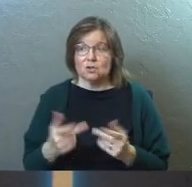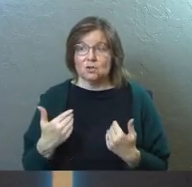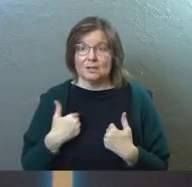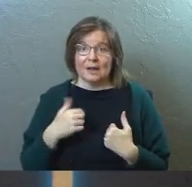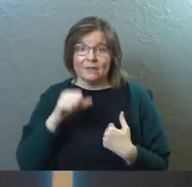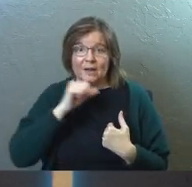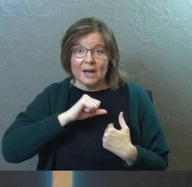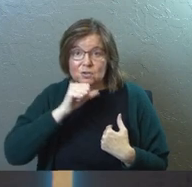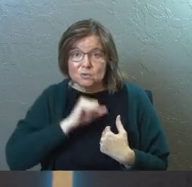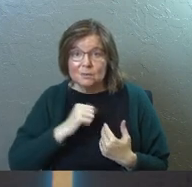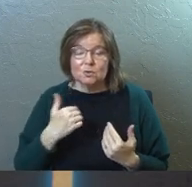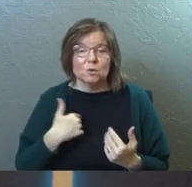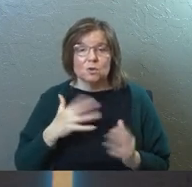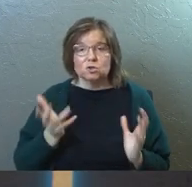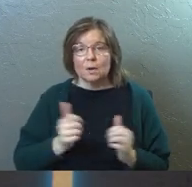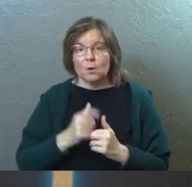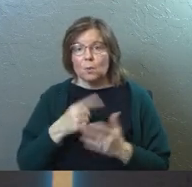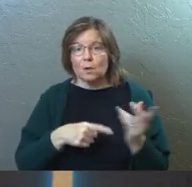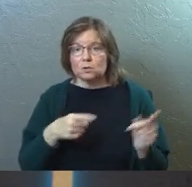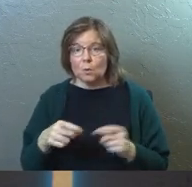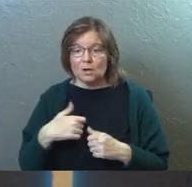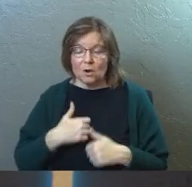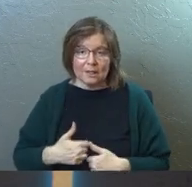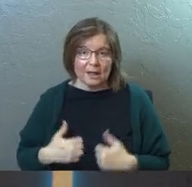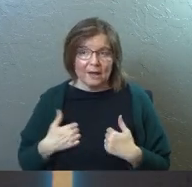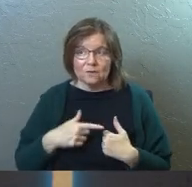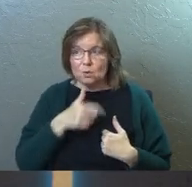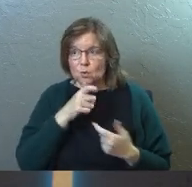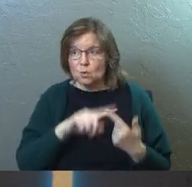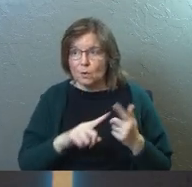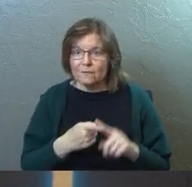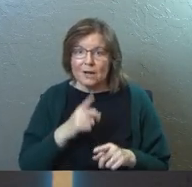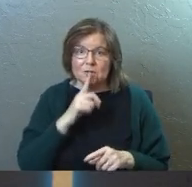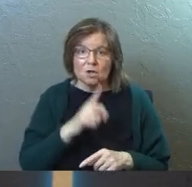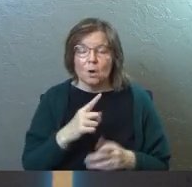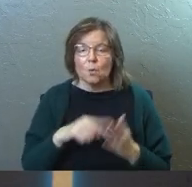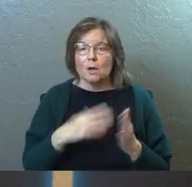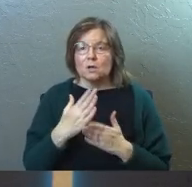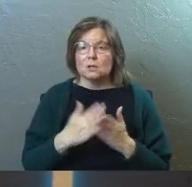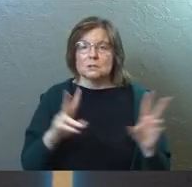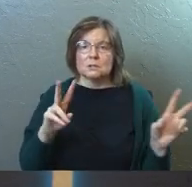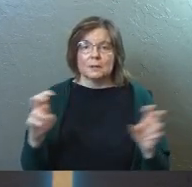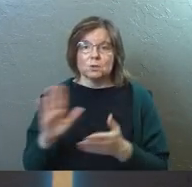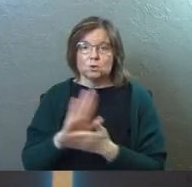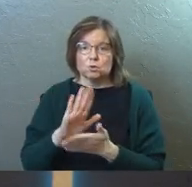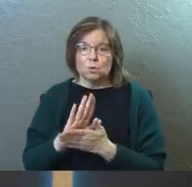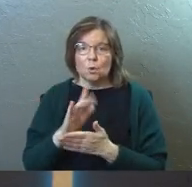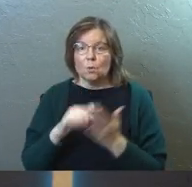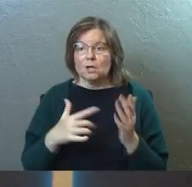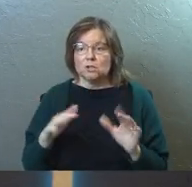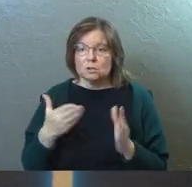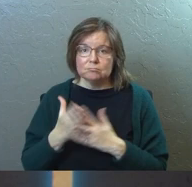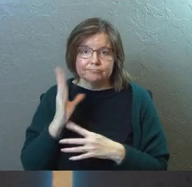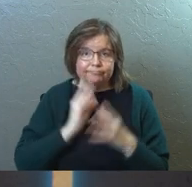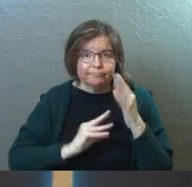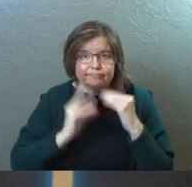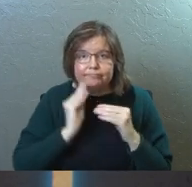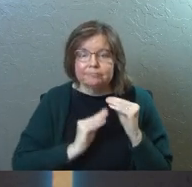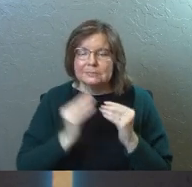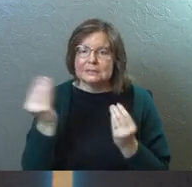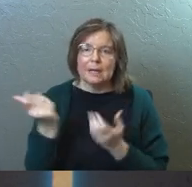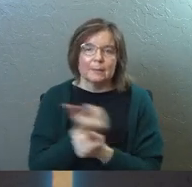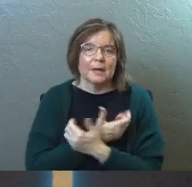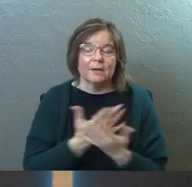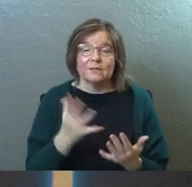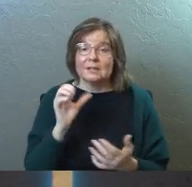and you're going to have ice cream and you're going to talk about what's going on in her life and who her friends are, what her subjects at school are, what she's going through, and tell